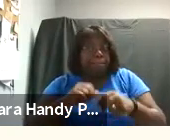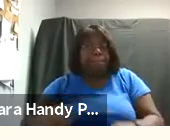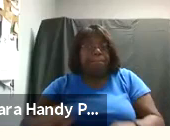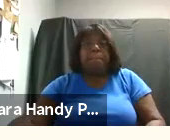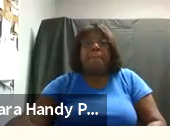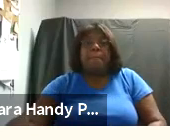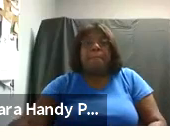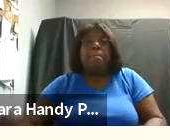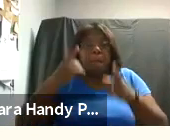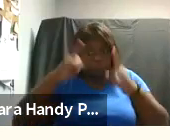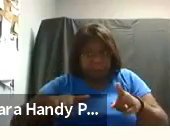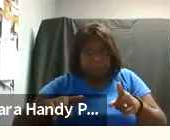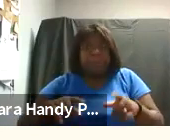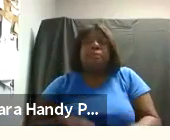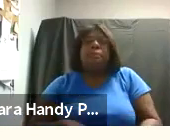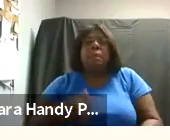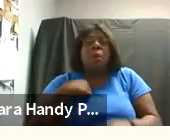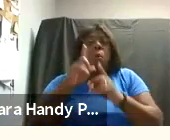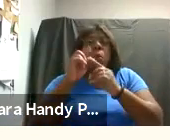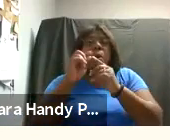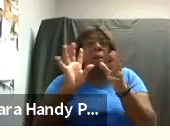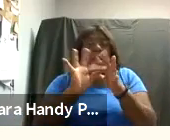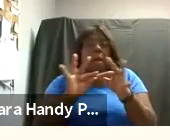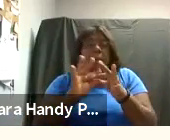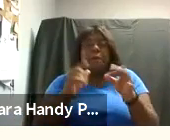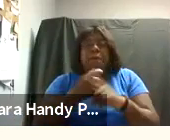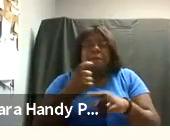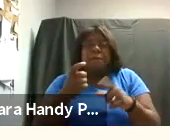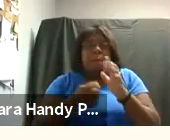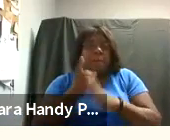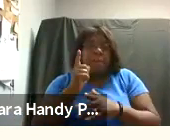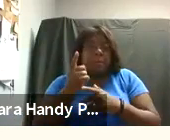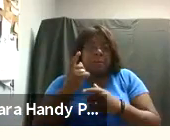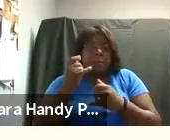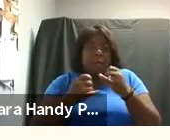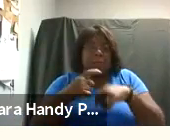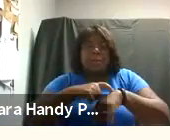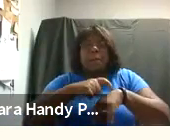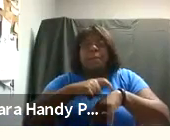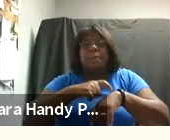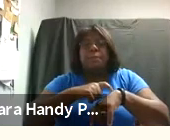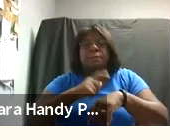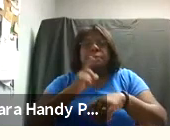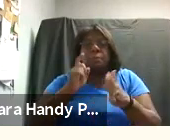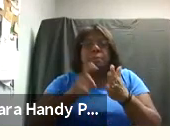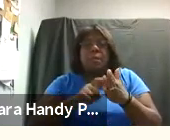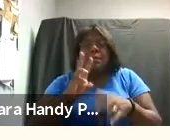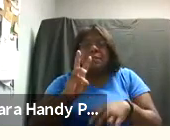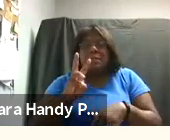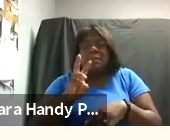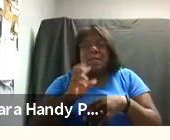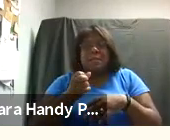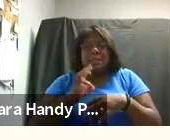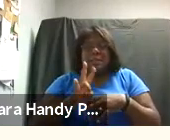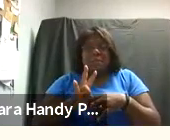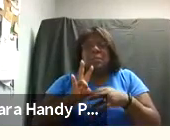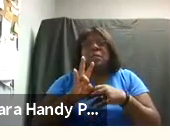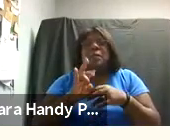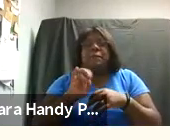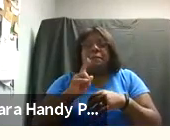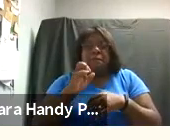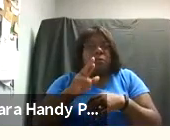I agree. Just one more comment from the minutes last time. It was noted that 6 out of 17 vendors last year